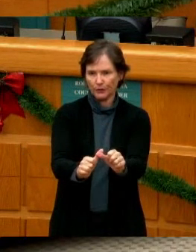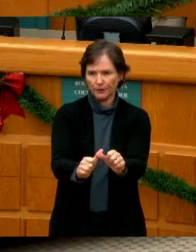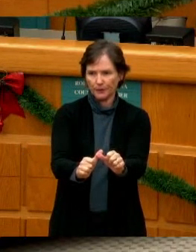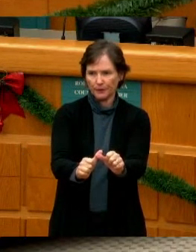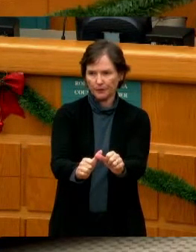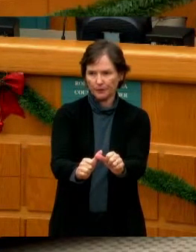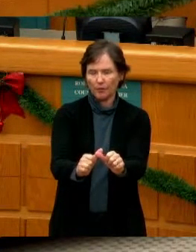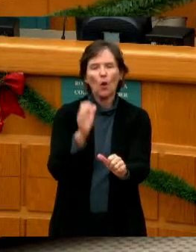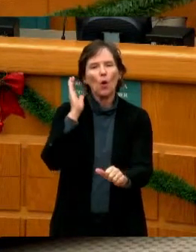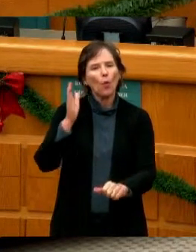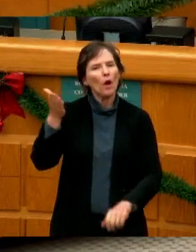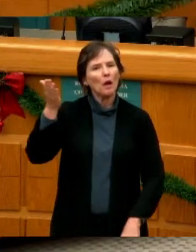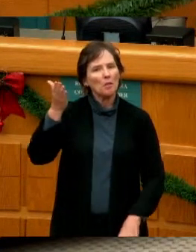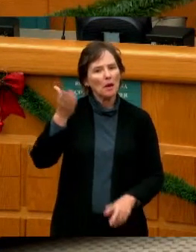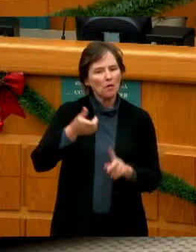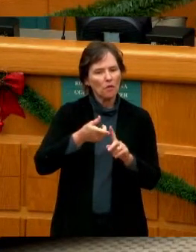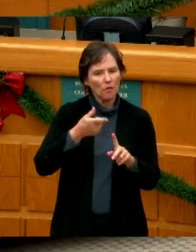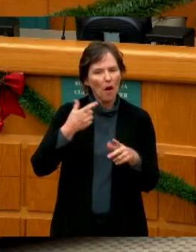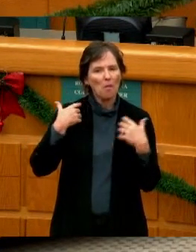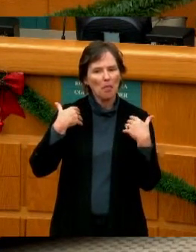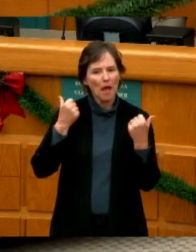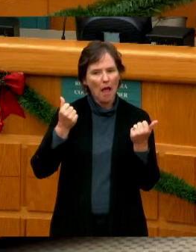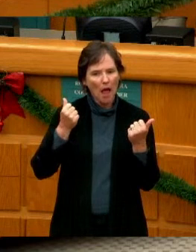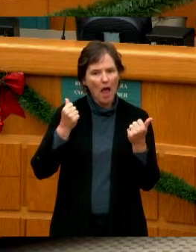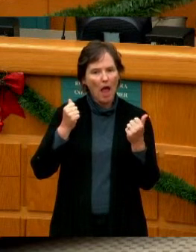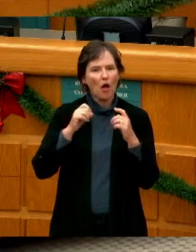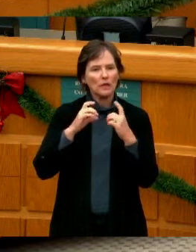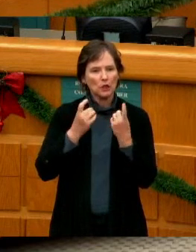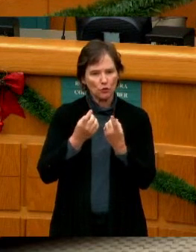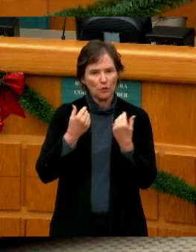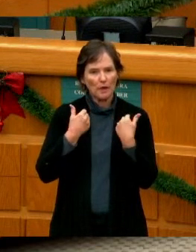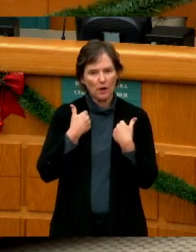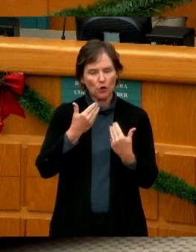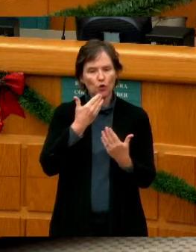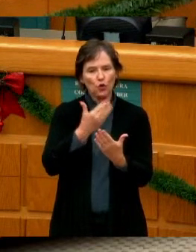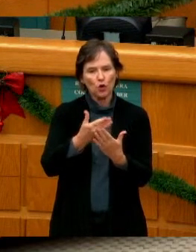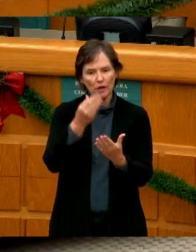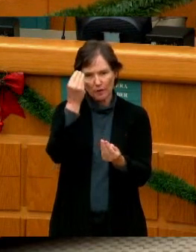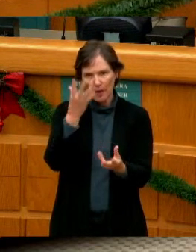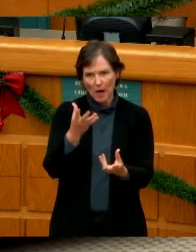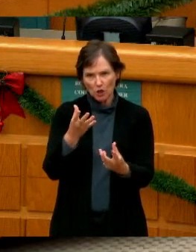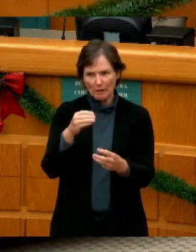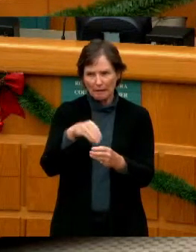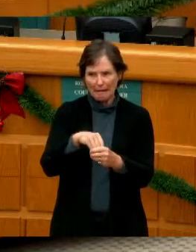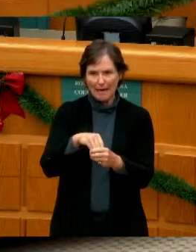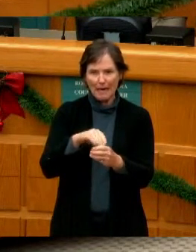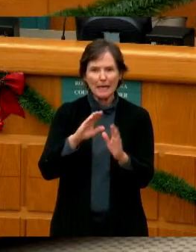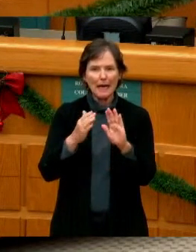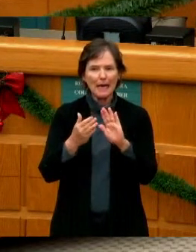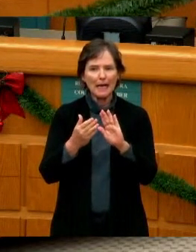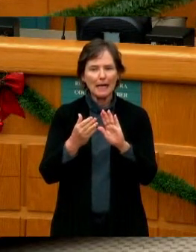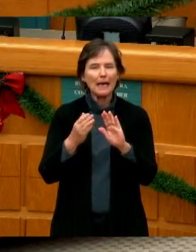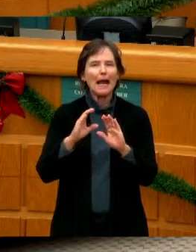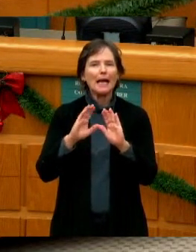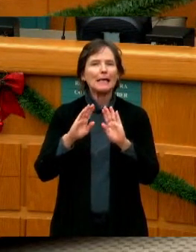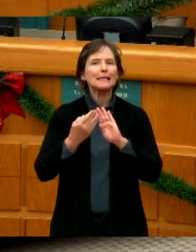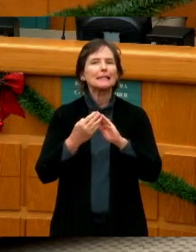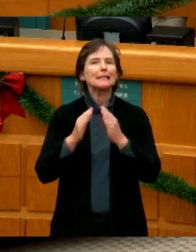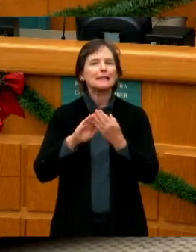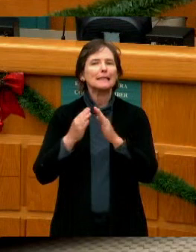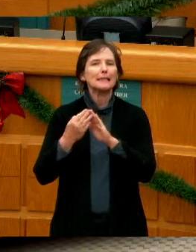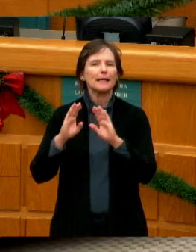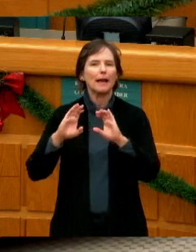our health district, gave us some pretty good news today at the city council